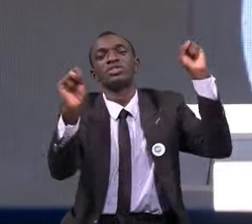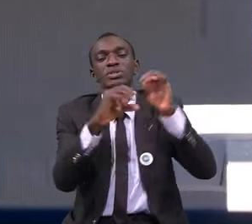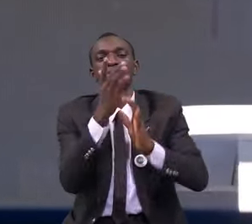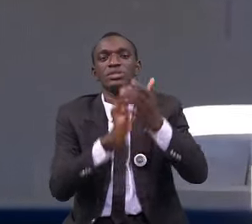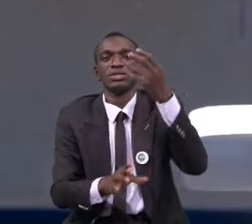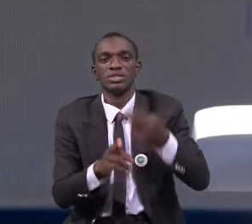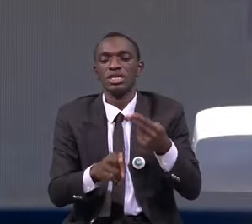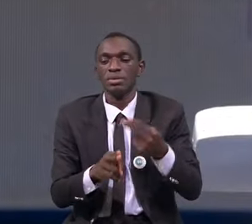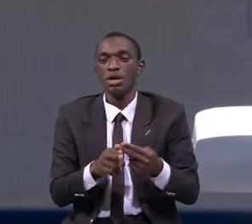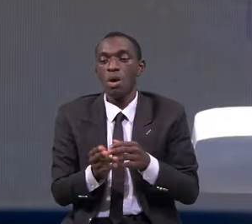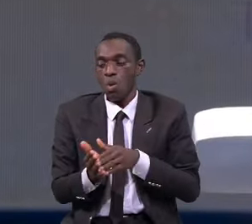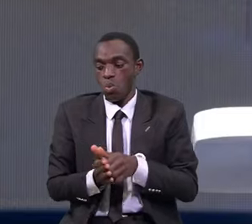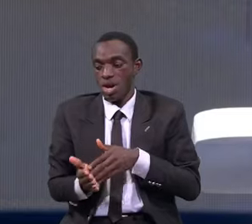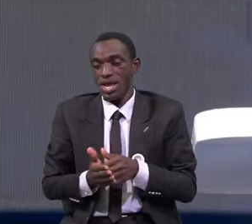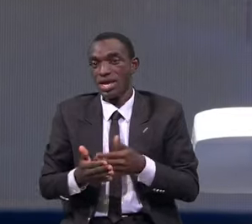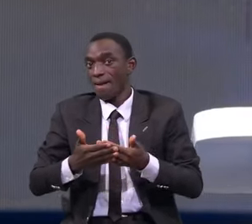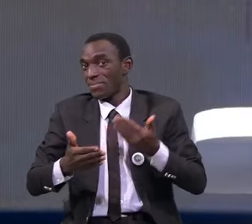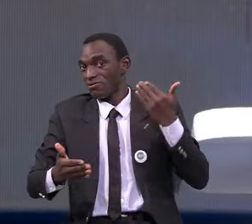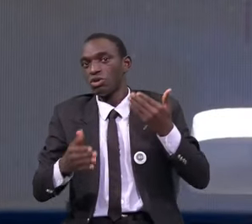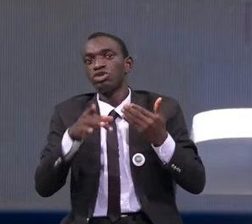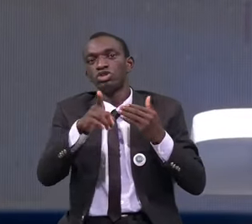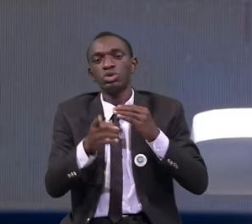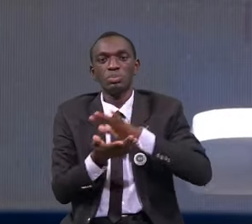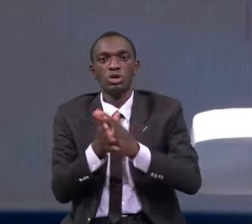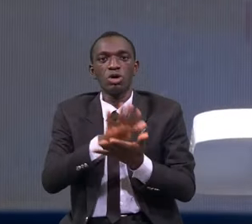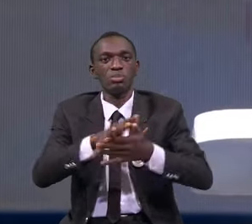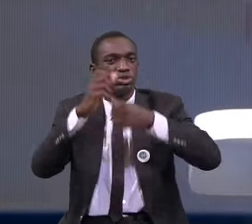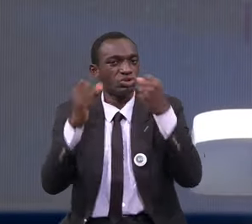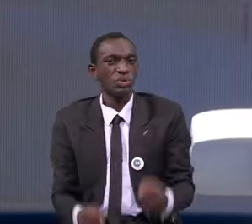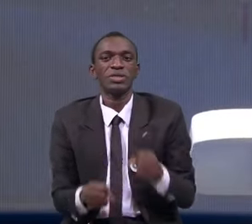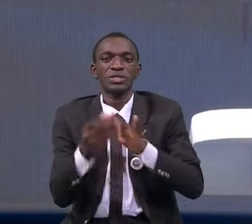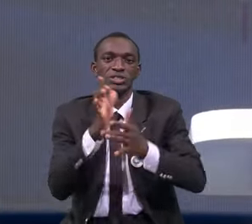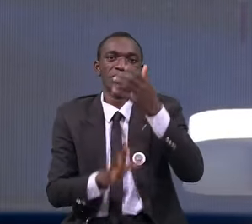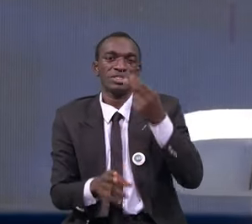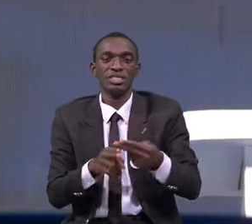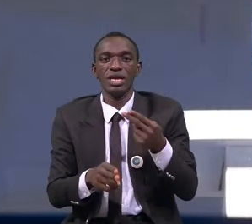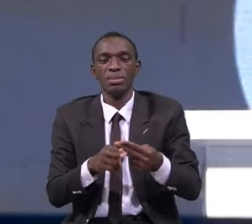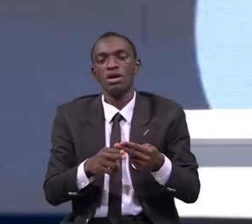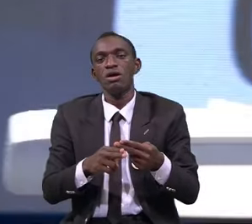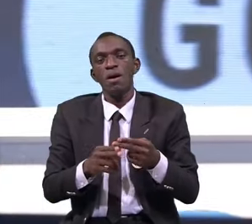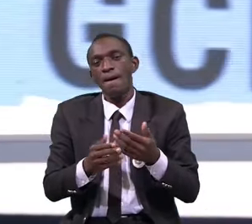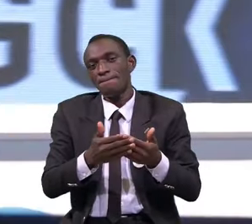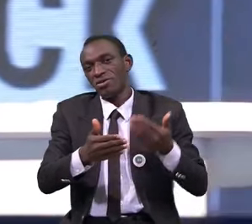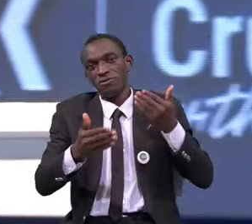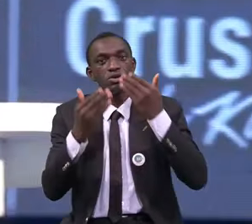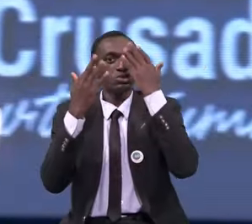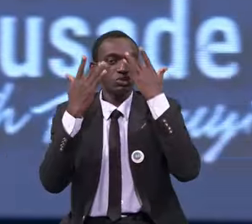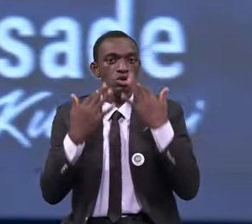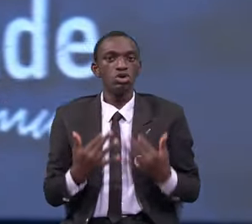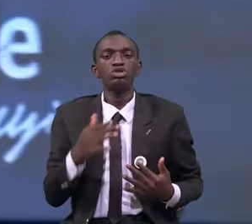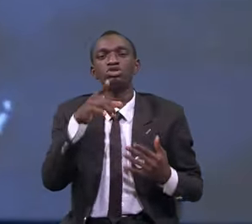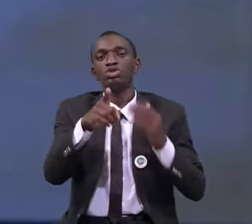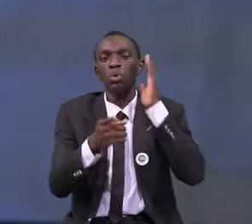From weakness, you are going to move to strength. From sorrow, you are going to move to happiness